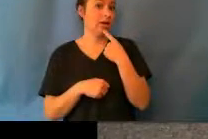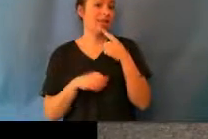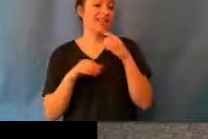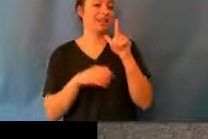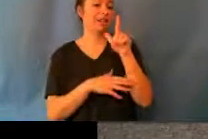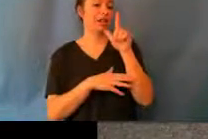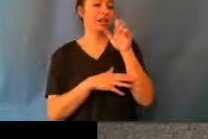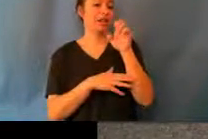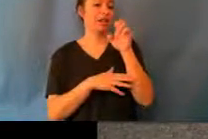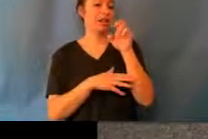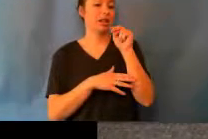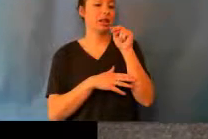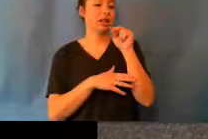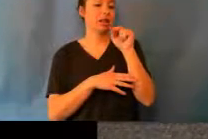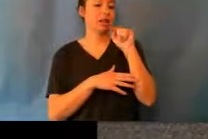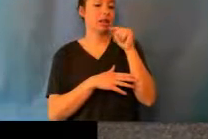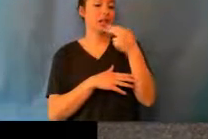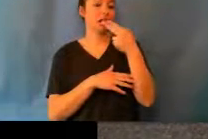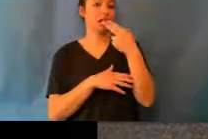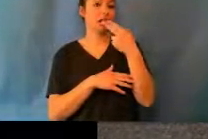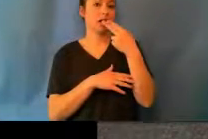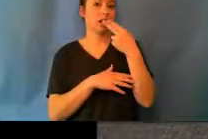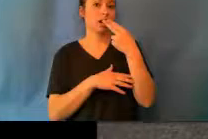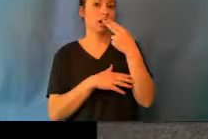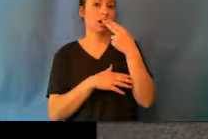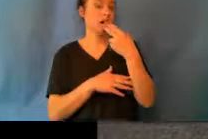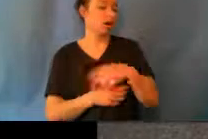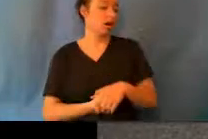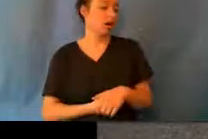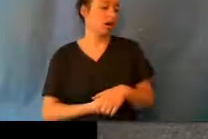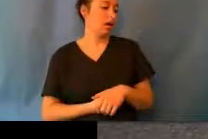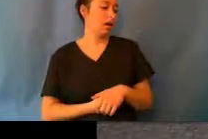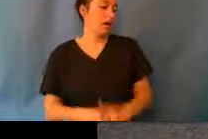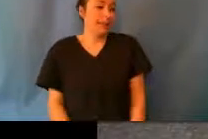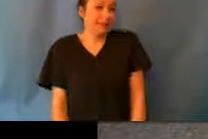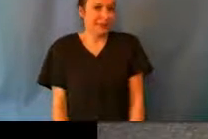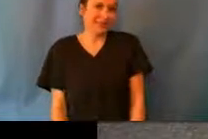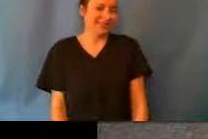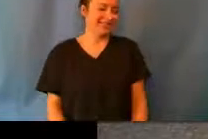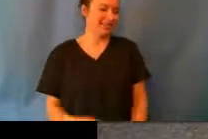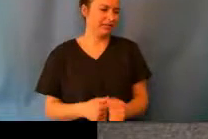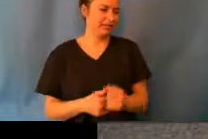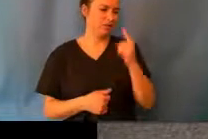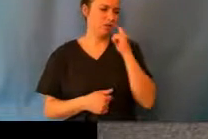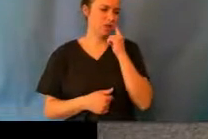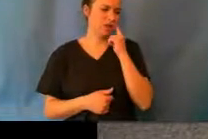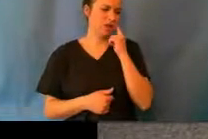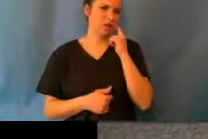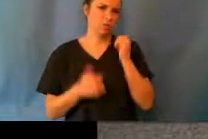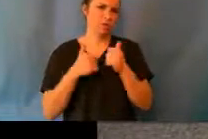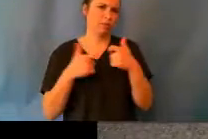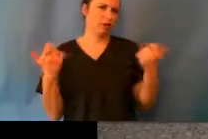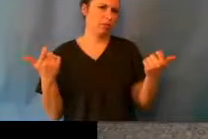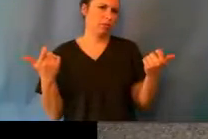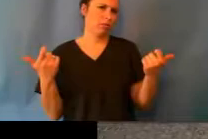length. All right, let's look at our penguin. Do you think he's going to be longer or shorter than the polar